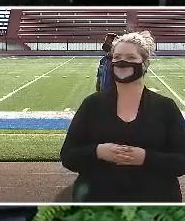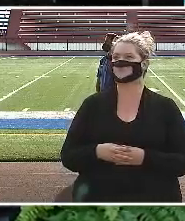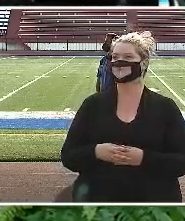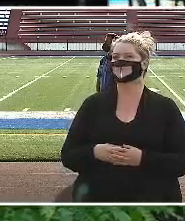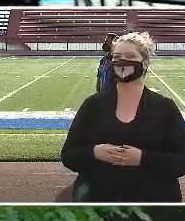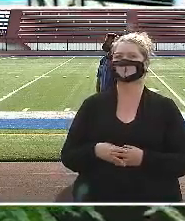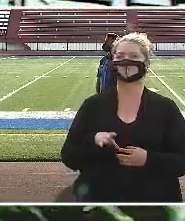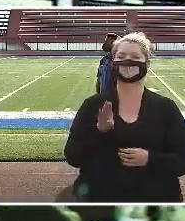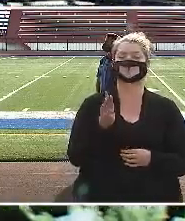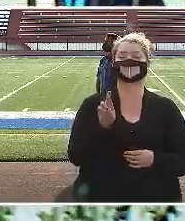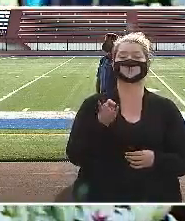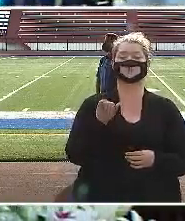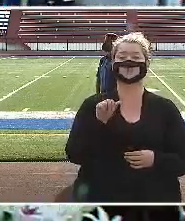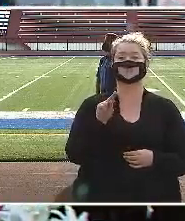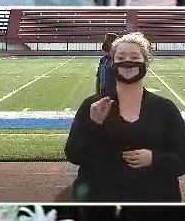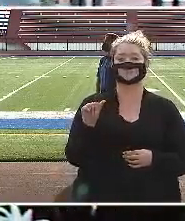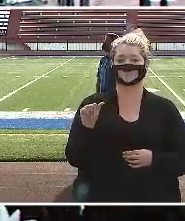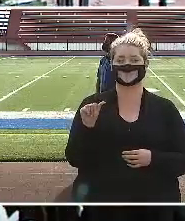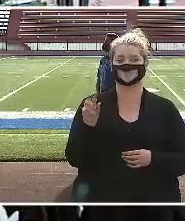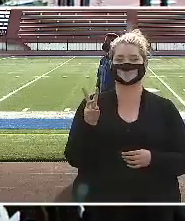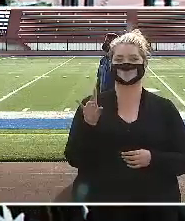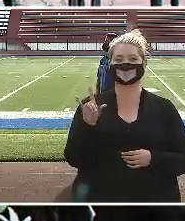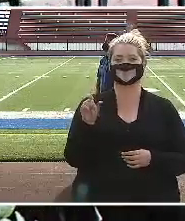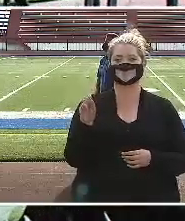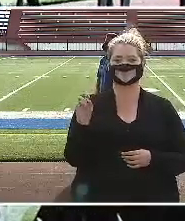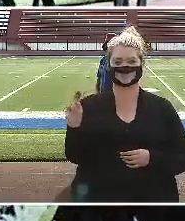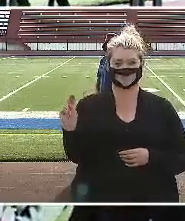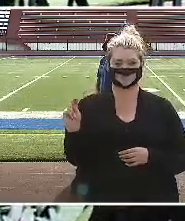Brianna Wilson.